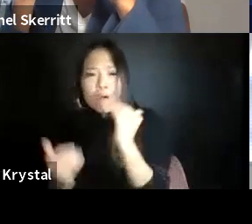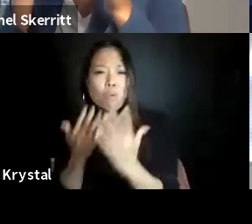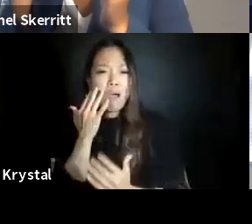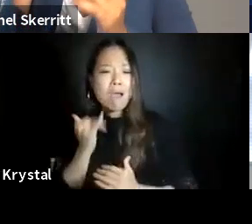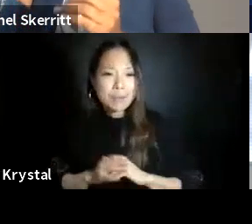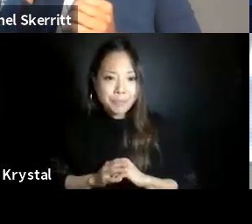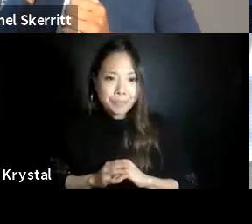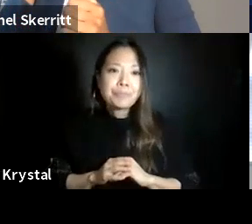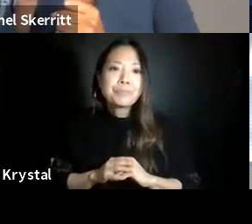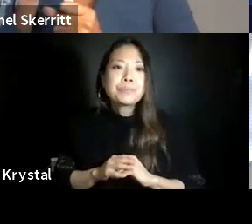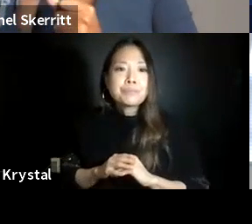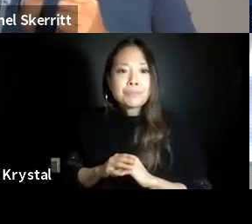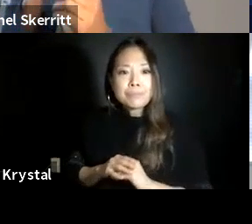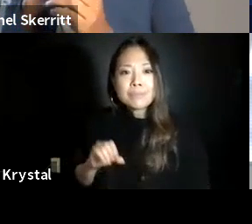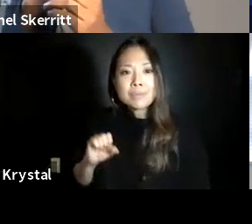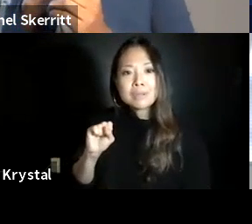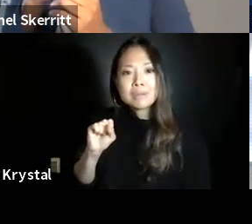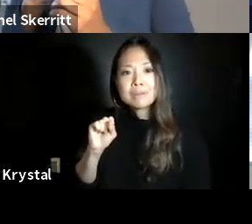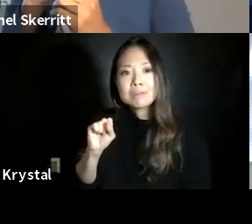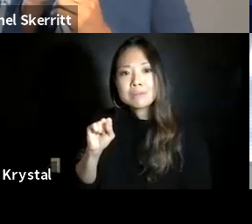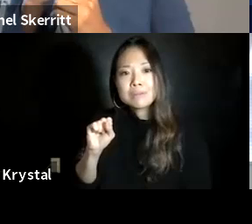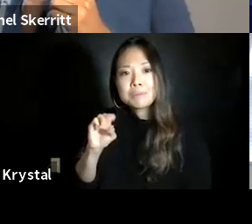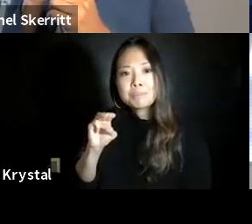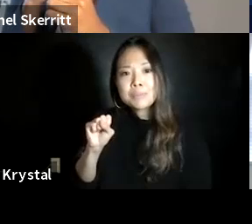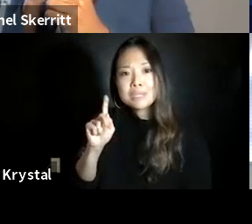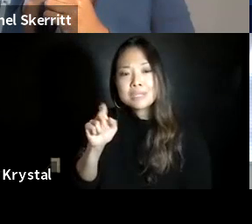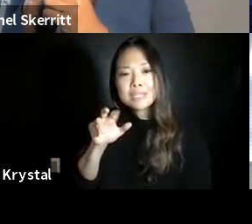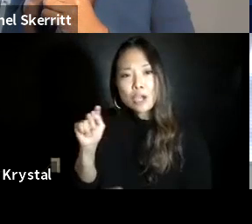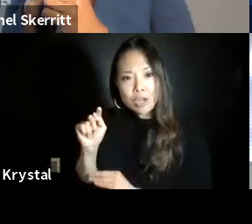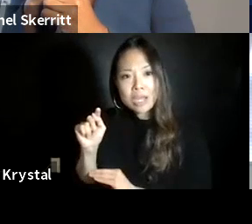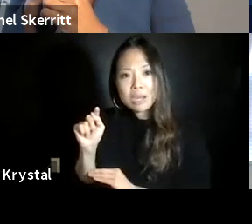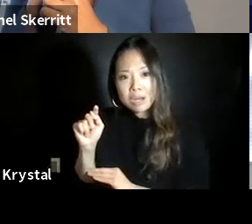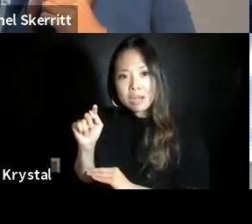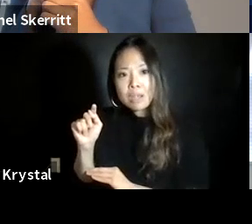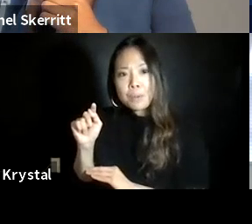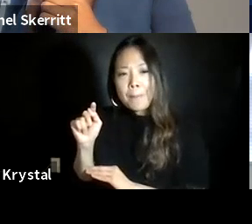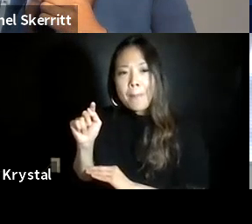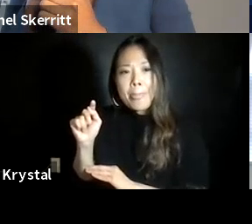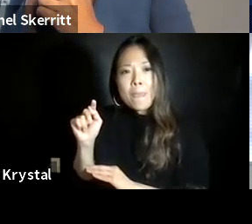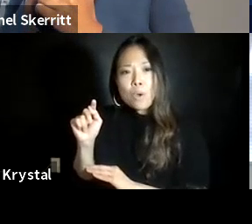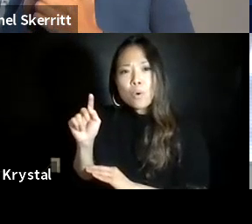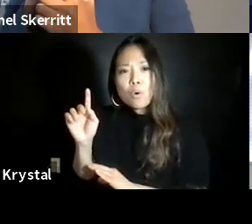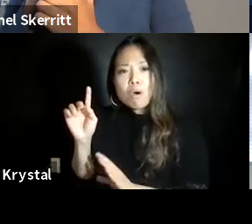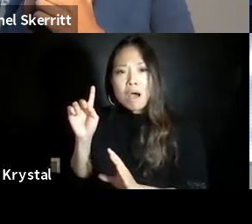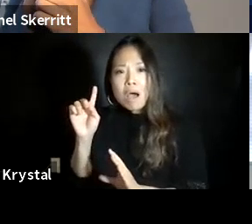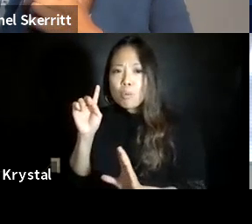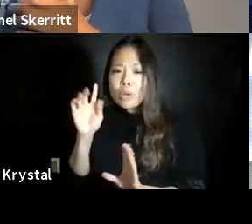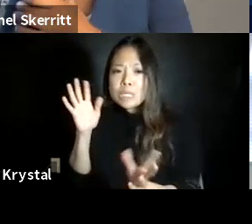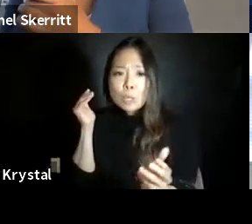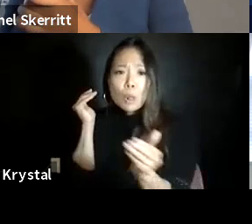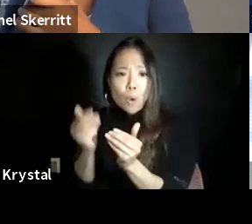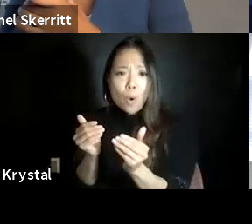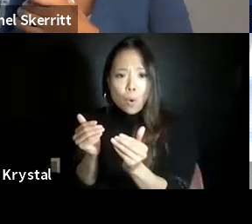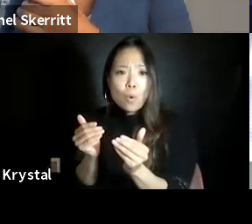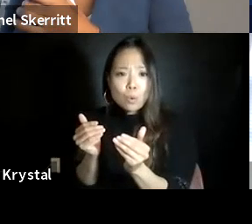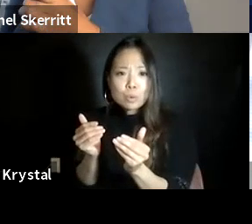get them so that they didn't divide a tract in half or something like that, but it is very close to the size of the pool of